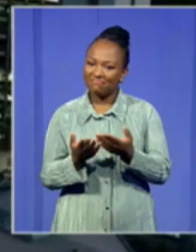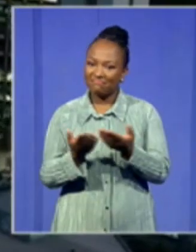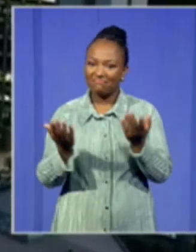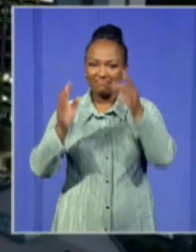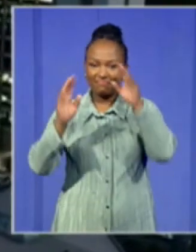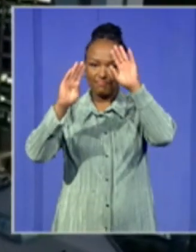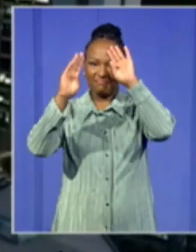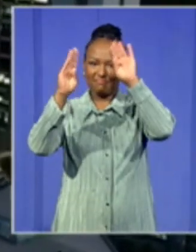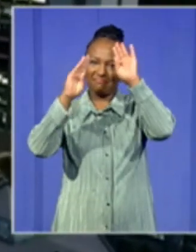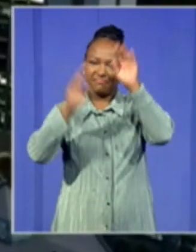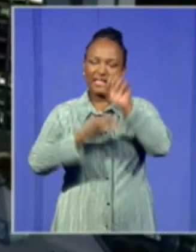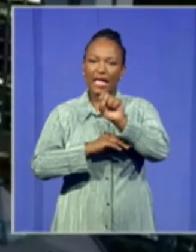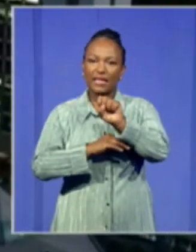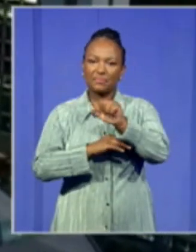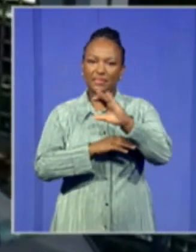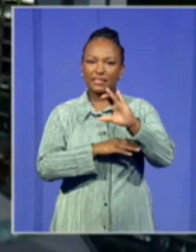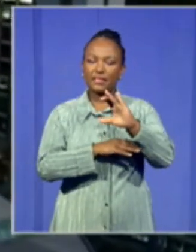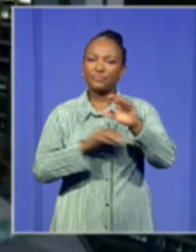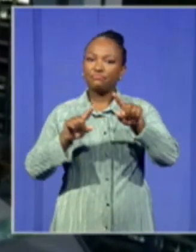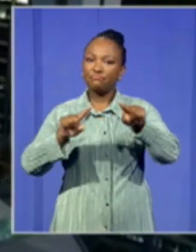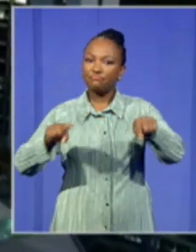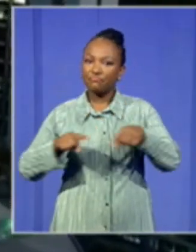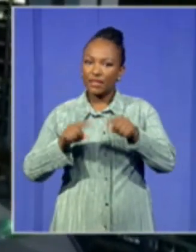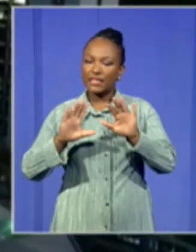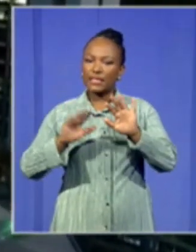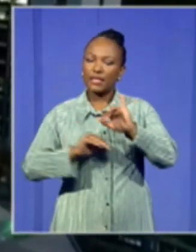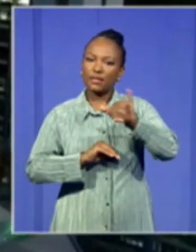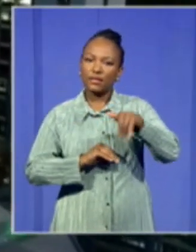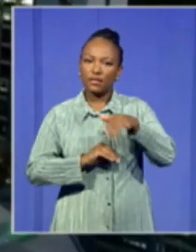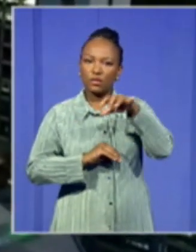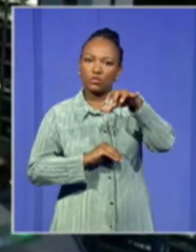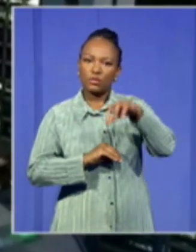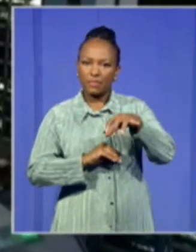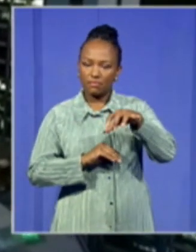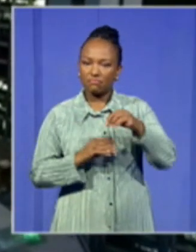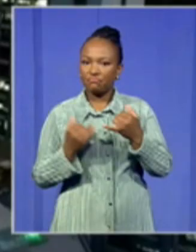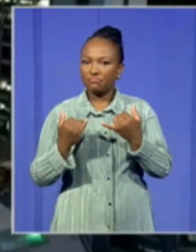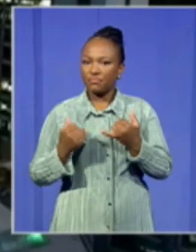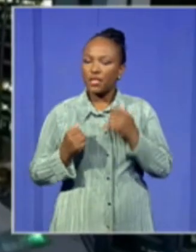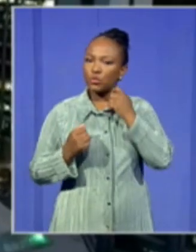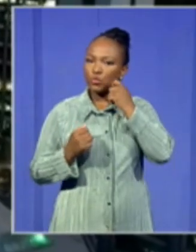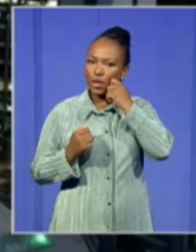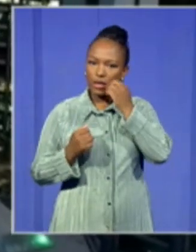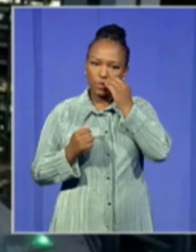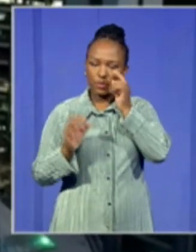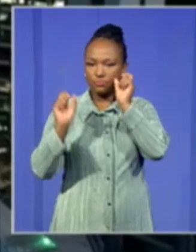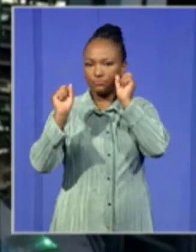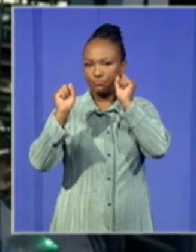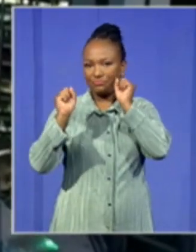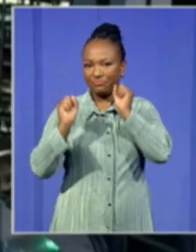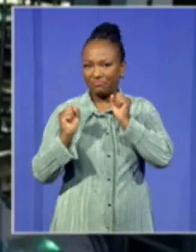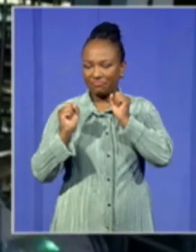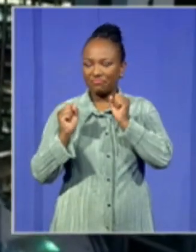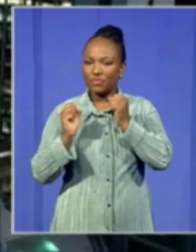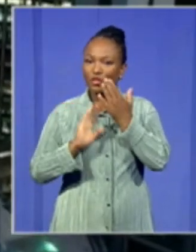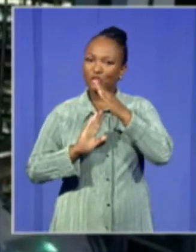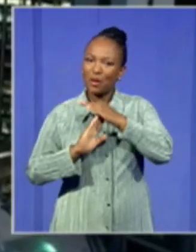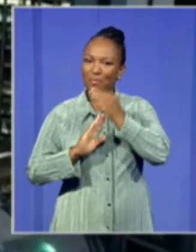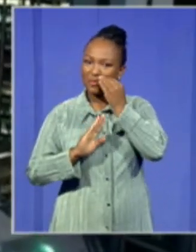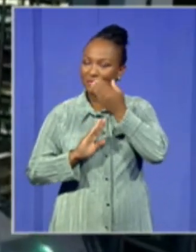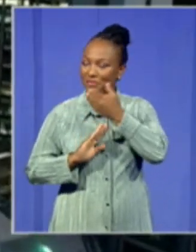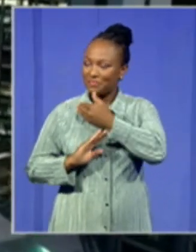Tlhamalalo go tswa mo SABC Studio 10 Auckland Park, Johannesburg. Re go tlisetsa kgaso ya dikgang tsa Setswana. A re